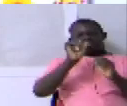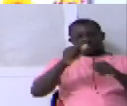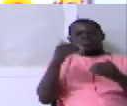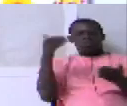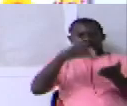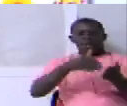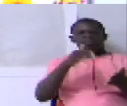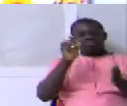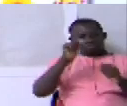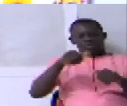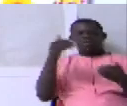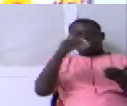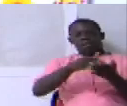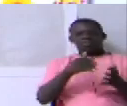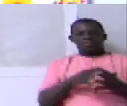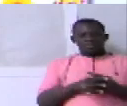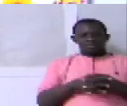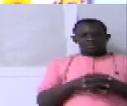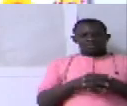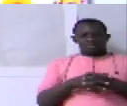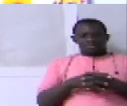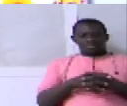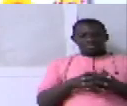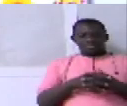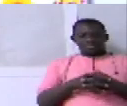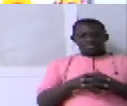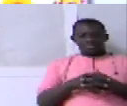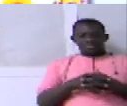Okola ndi amota commissioner en. Council ka mbina jele.